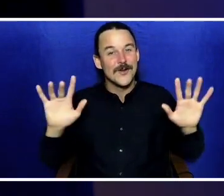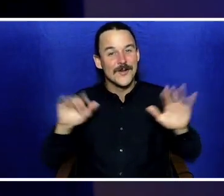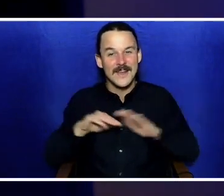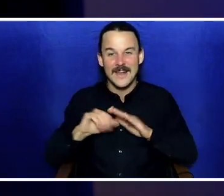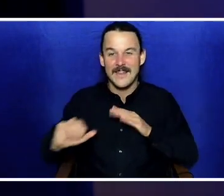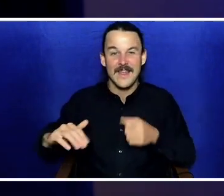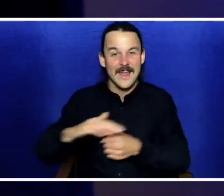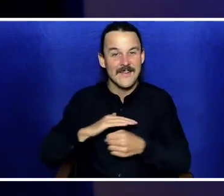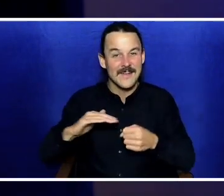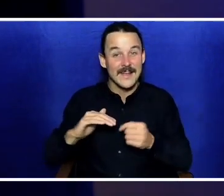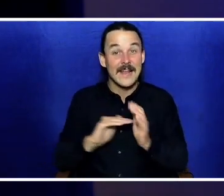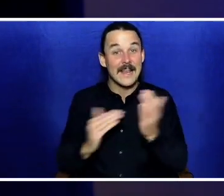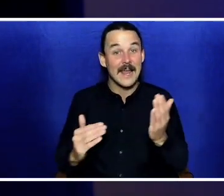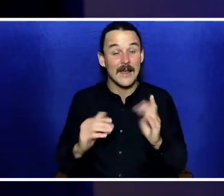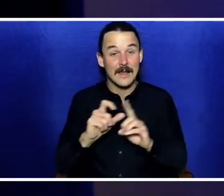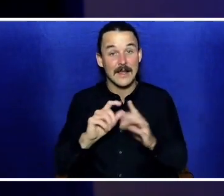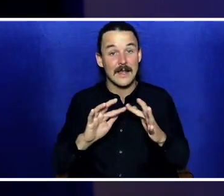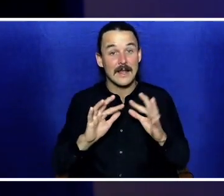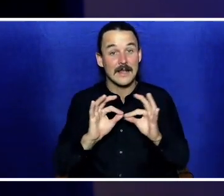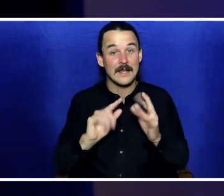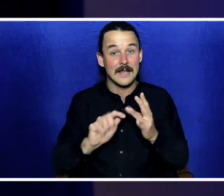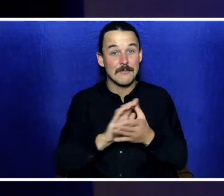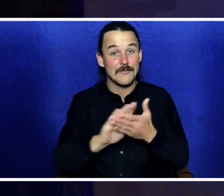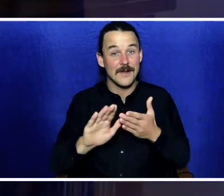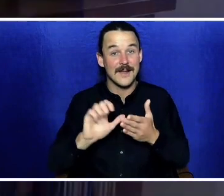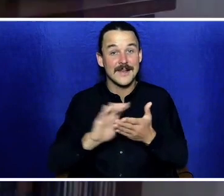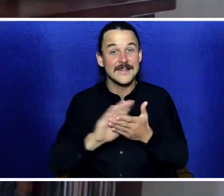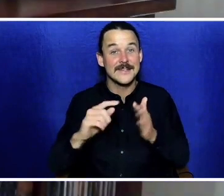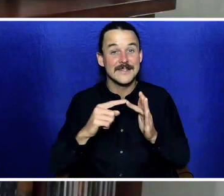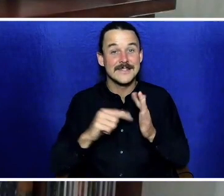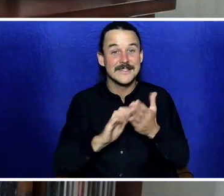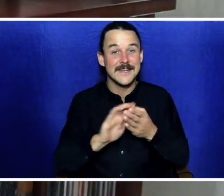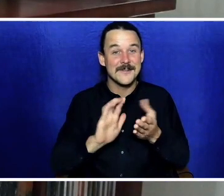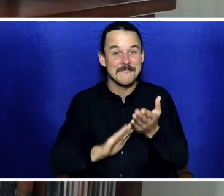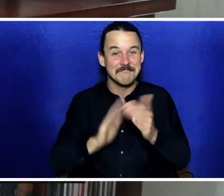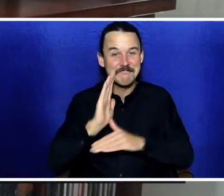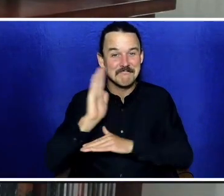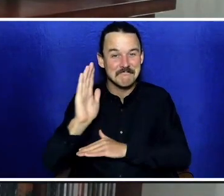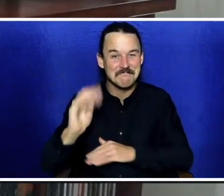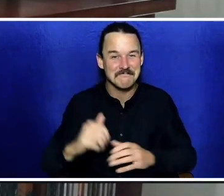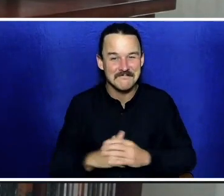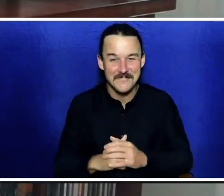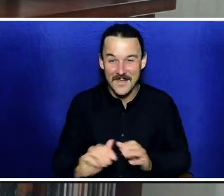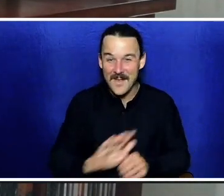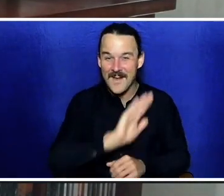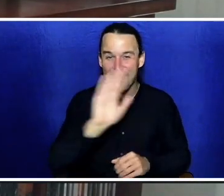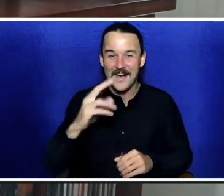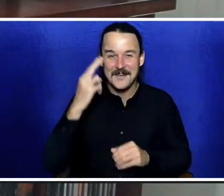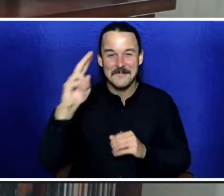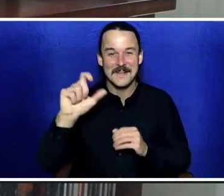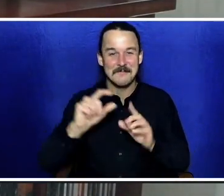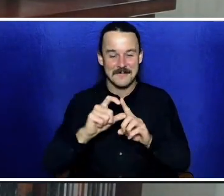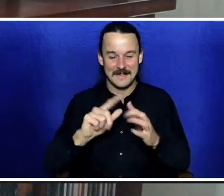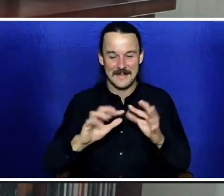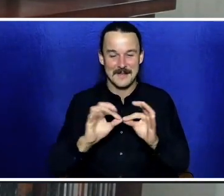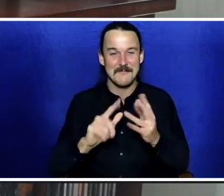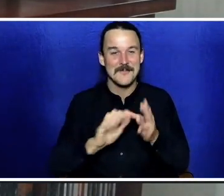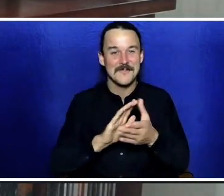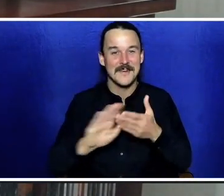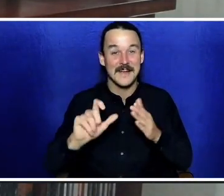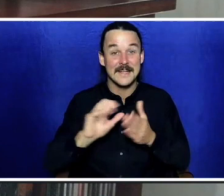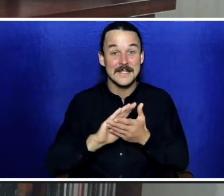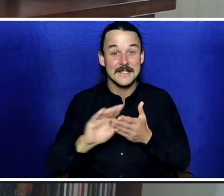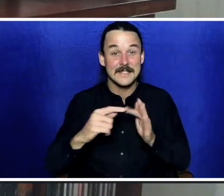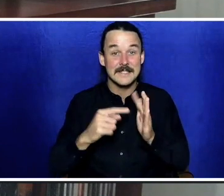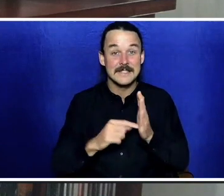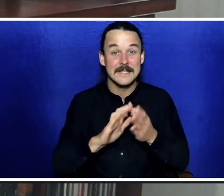here is a message from Deborah Cheatham herself. Hello, I'm Deborah Cheatham, and I'm thrilled to be creating a new work